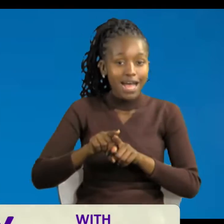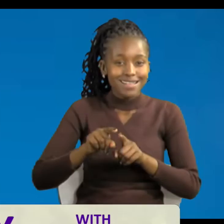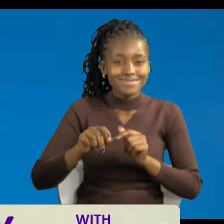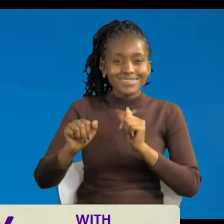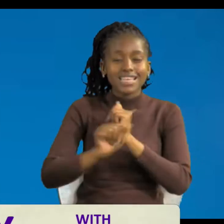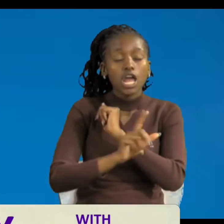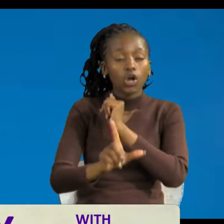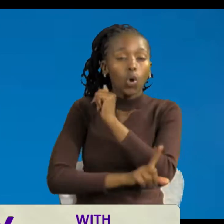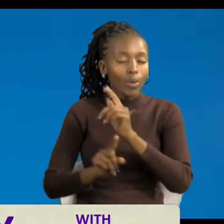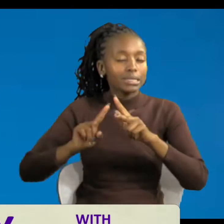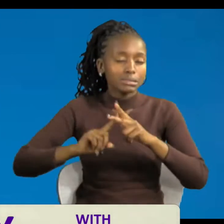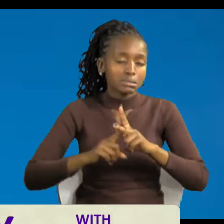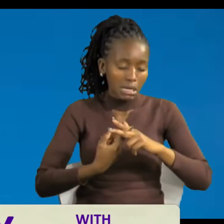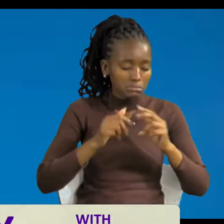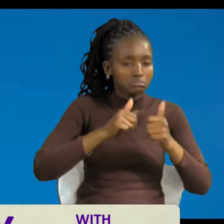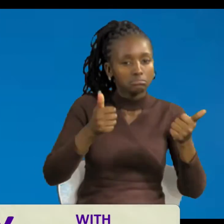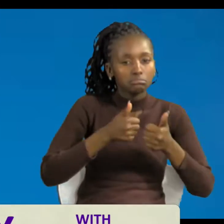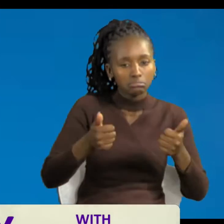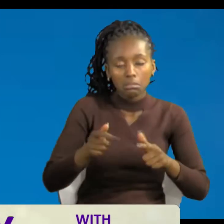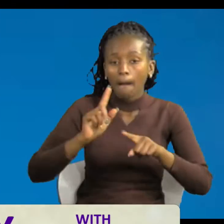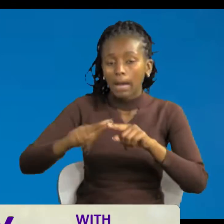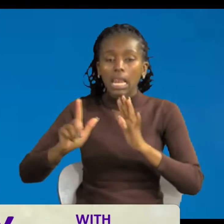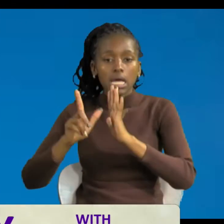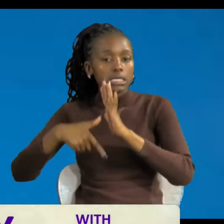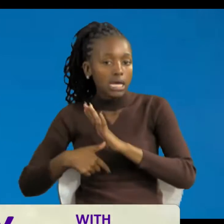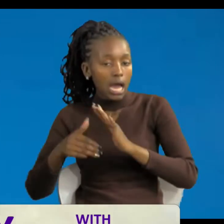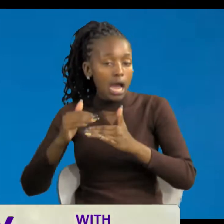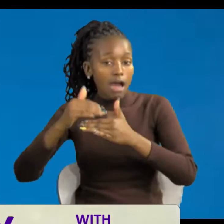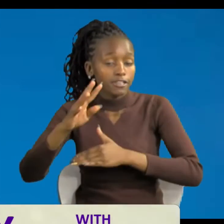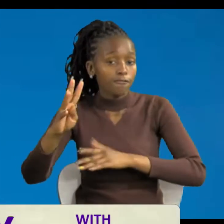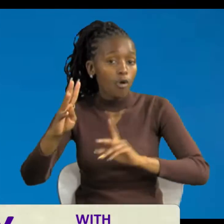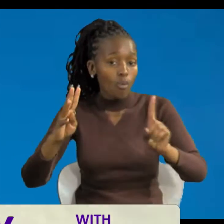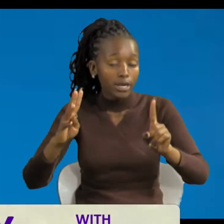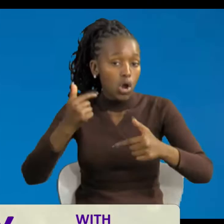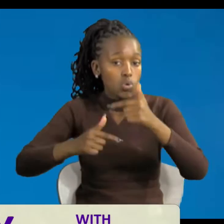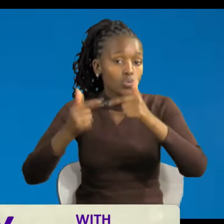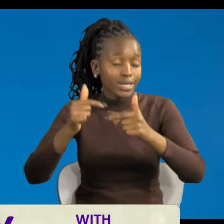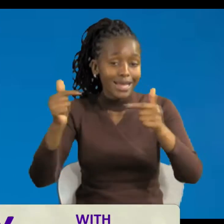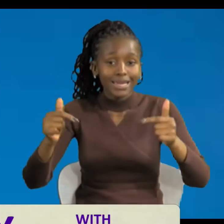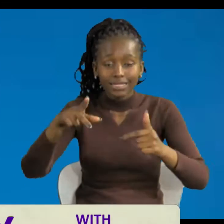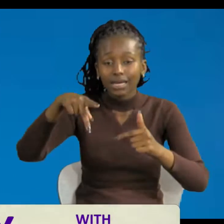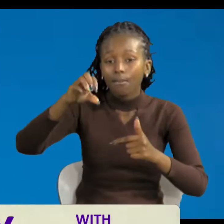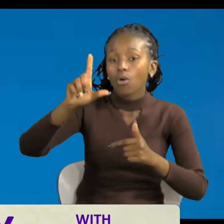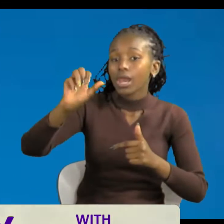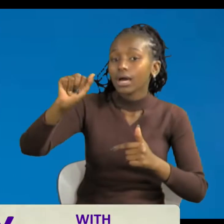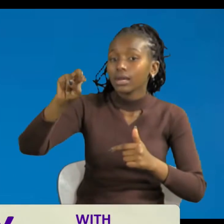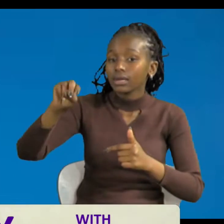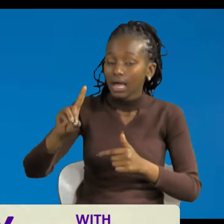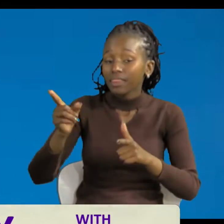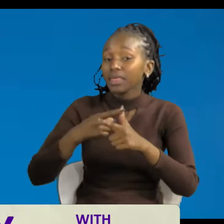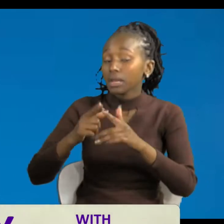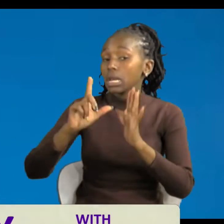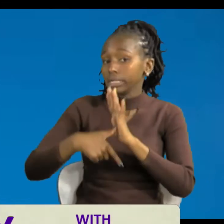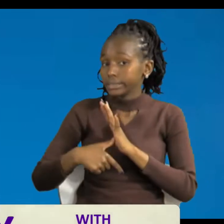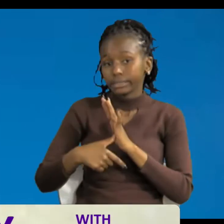started off the game really well, but then again, after getting a 4-1 win against Poland, but they were pegged back a little bit